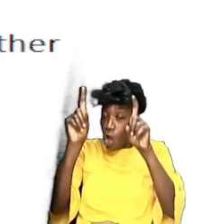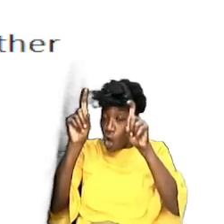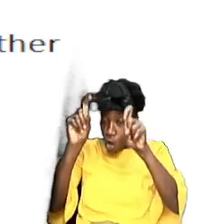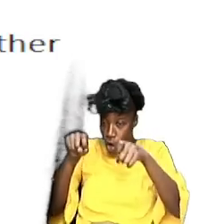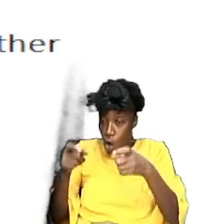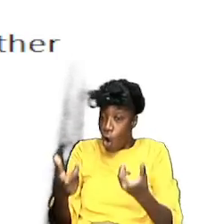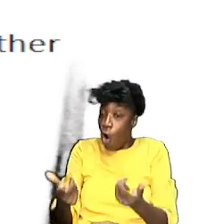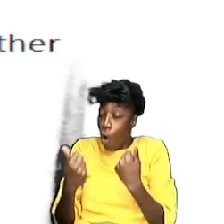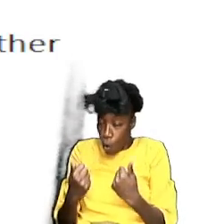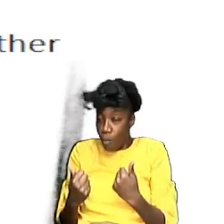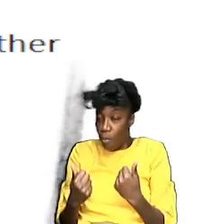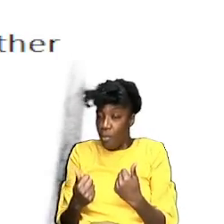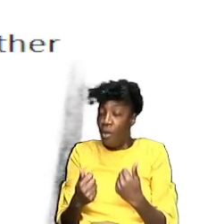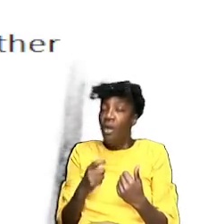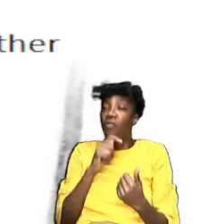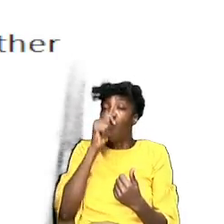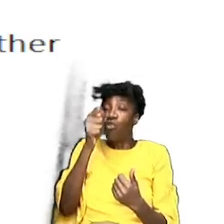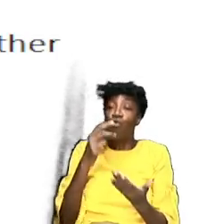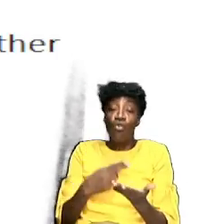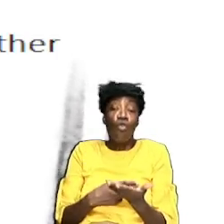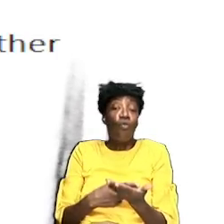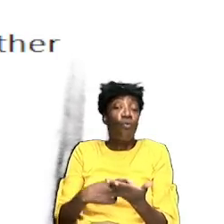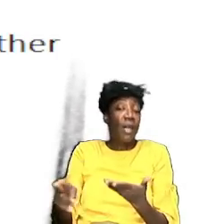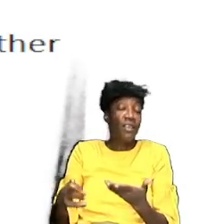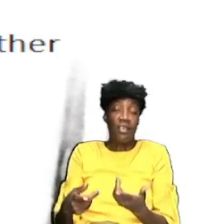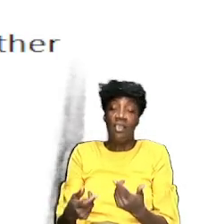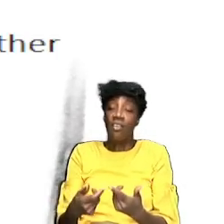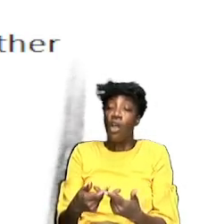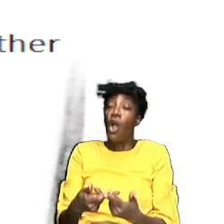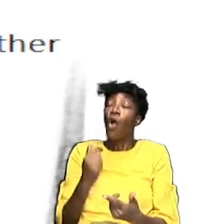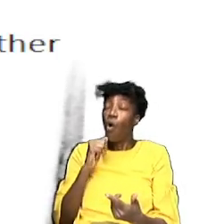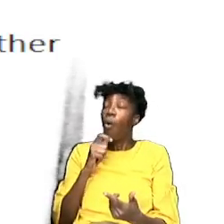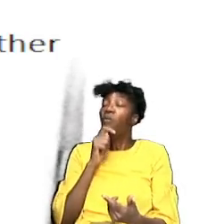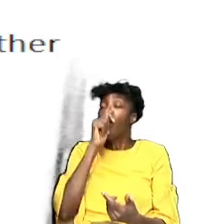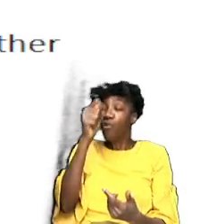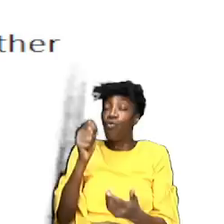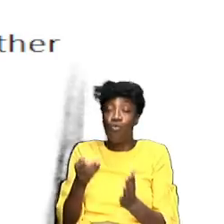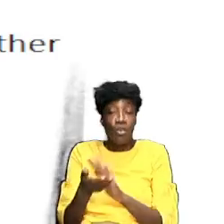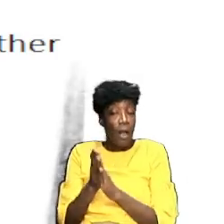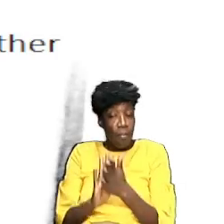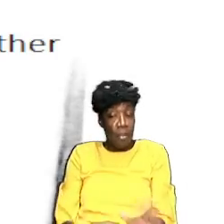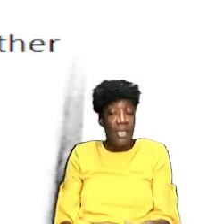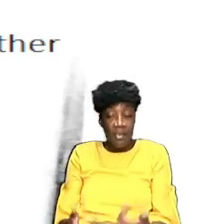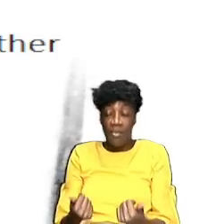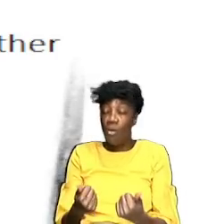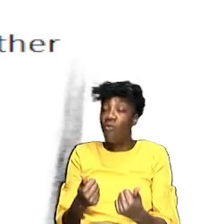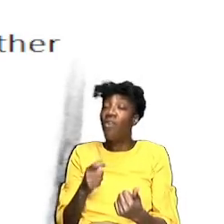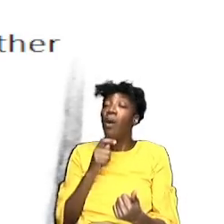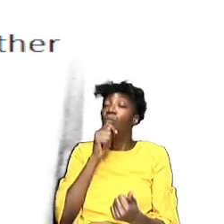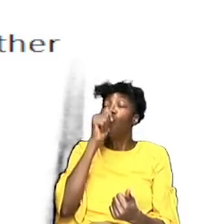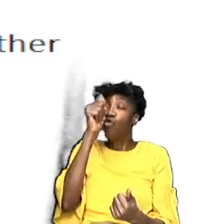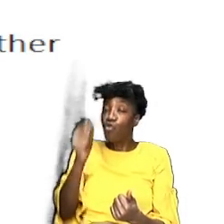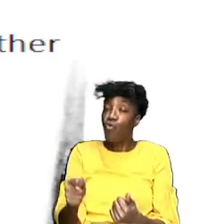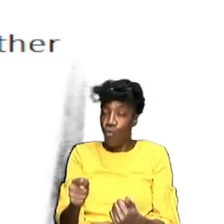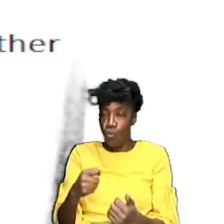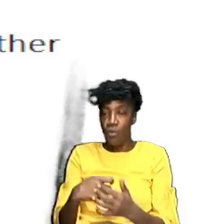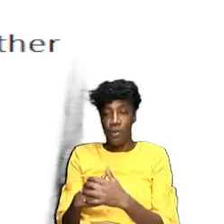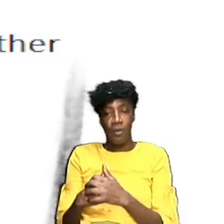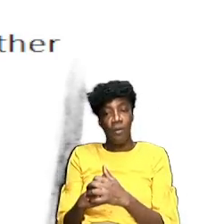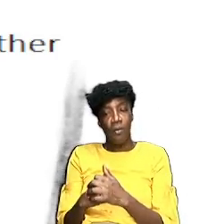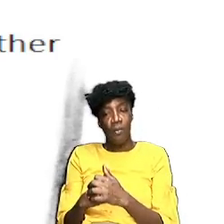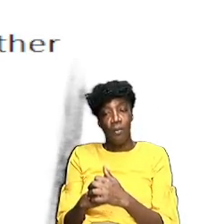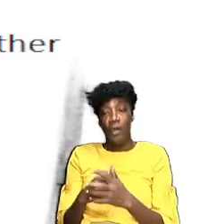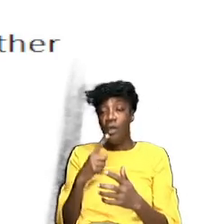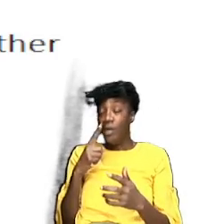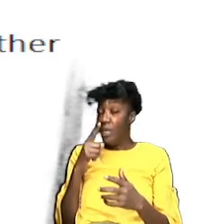Righteousness comes from truth. Amen. Peace comes from truth. Amen. Everything else comes from truth. Amen.